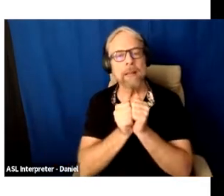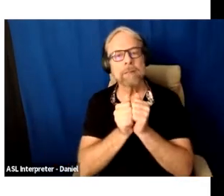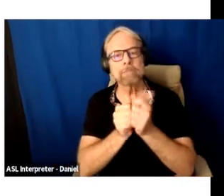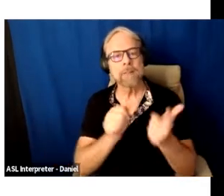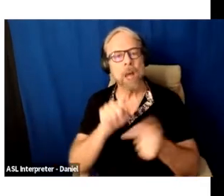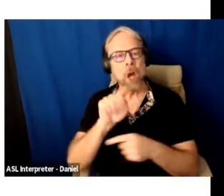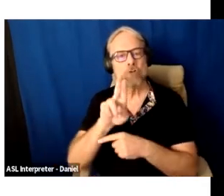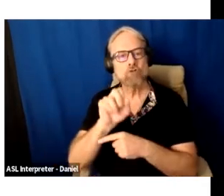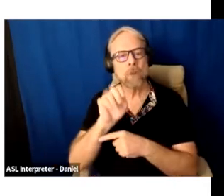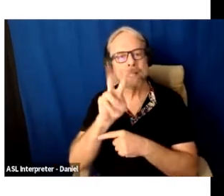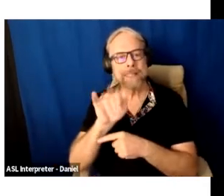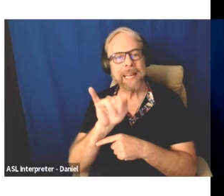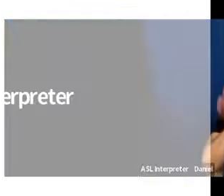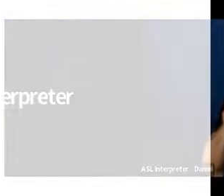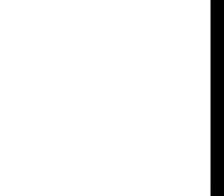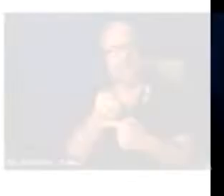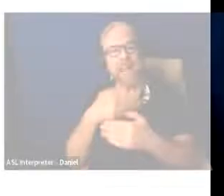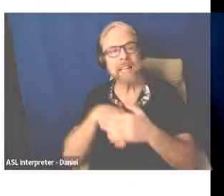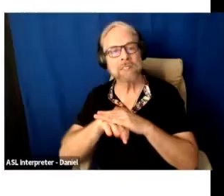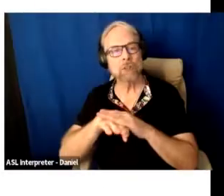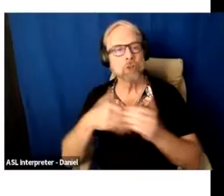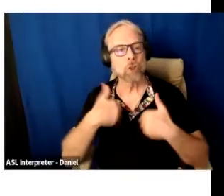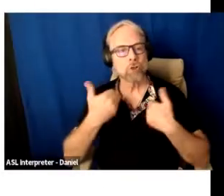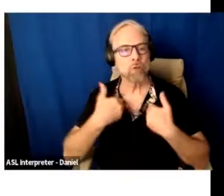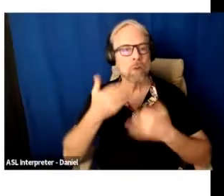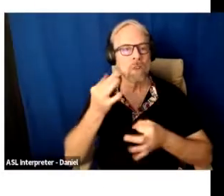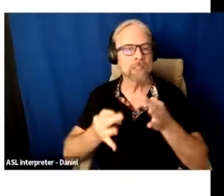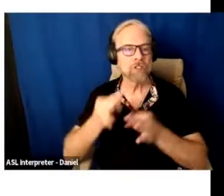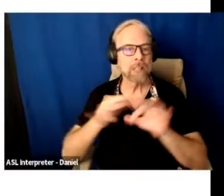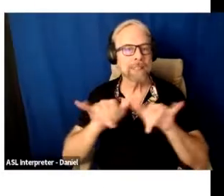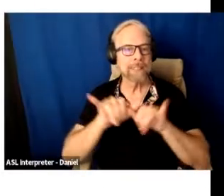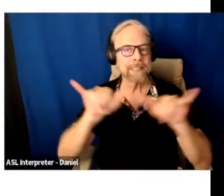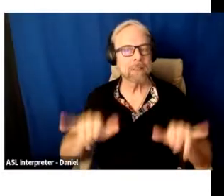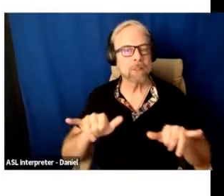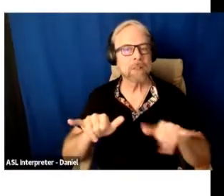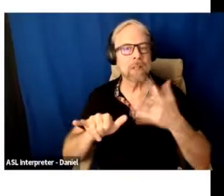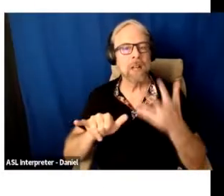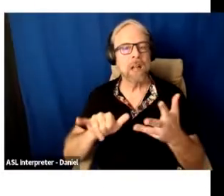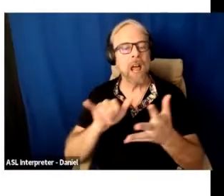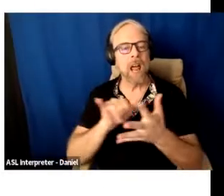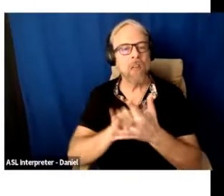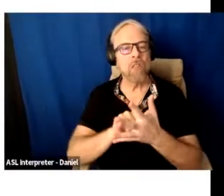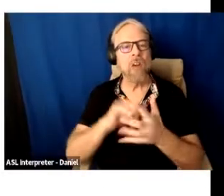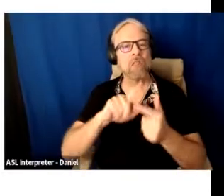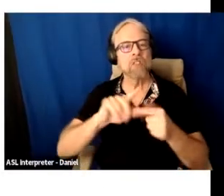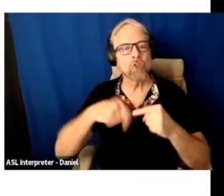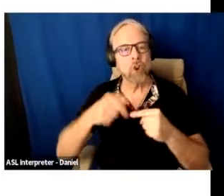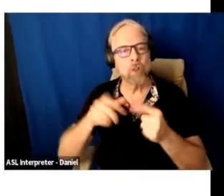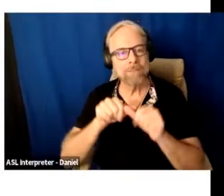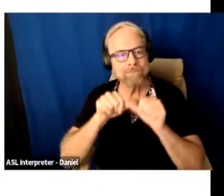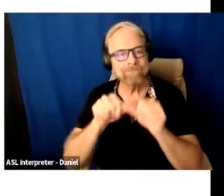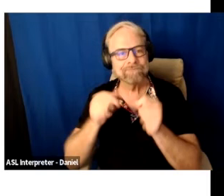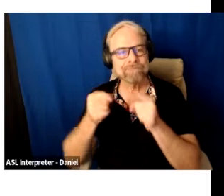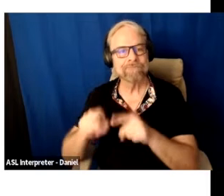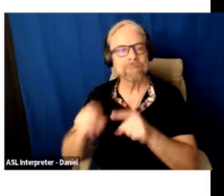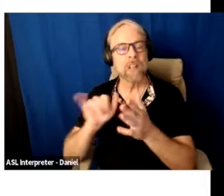truancy and entry into the juvenile justice system. And there's just this churn that keeps happening that ultimately